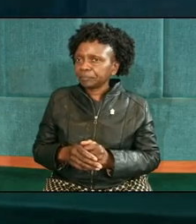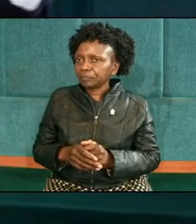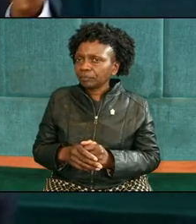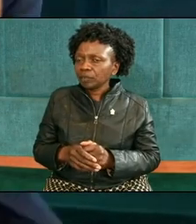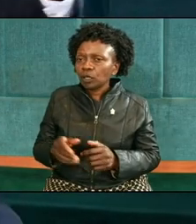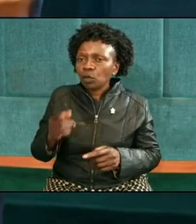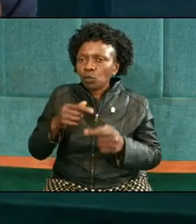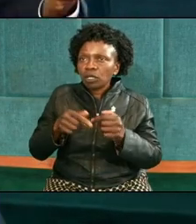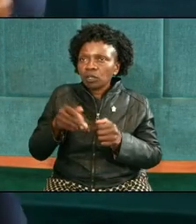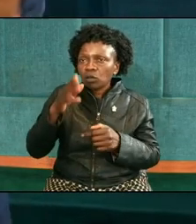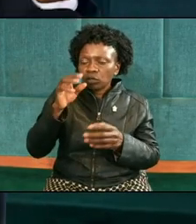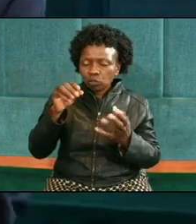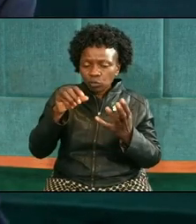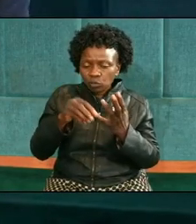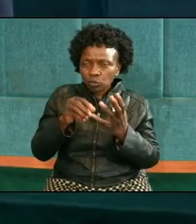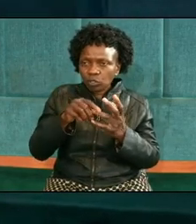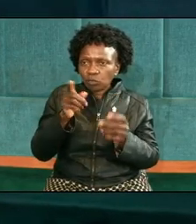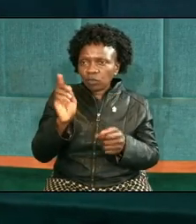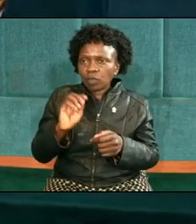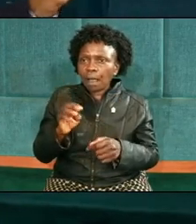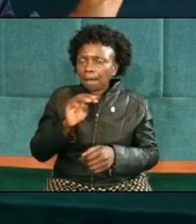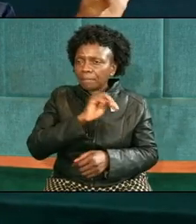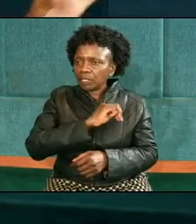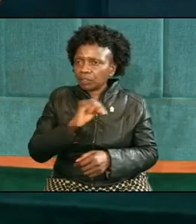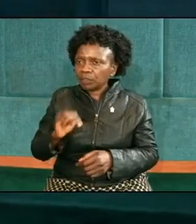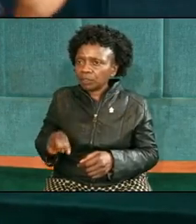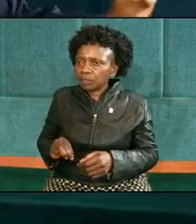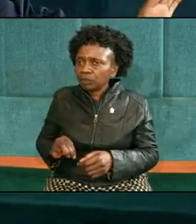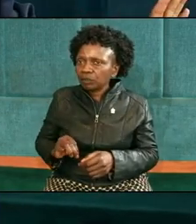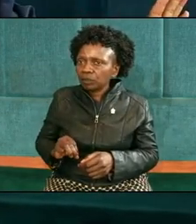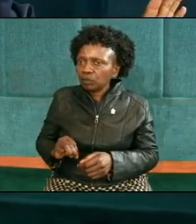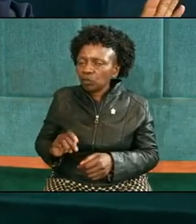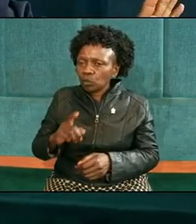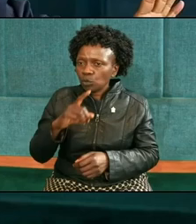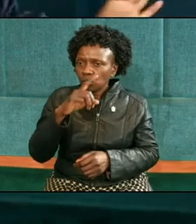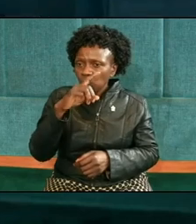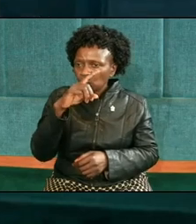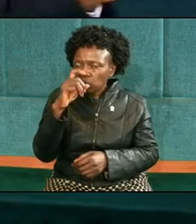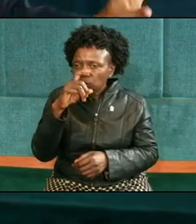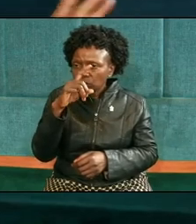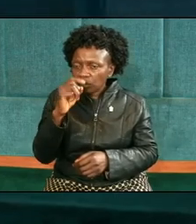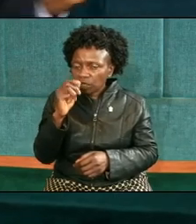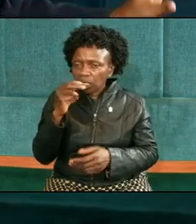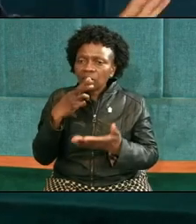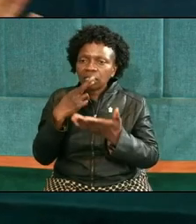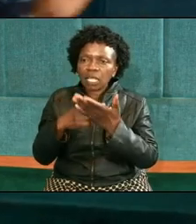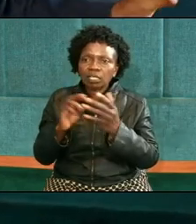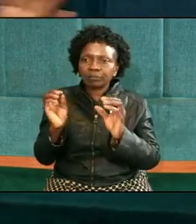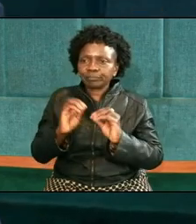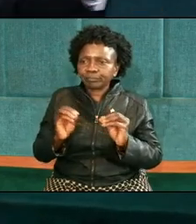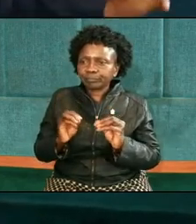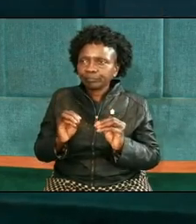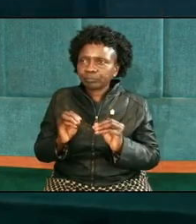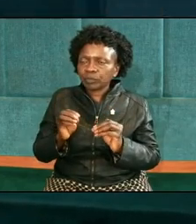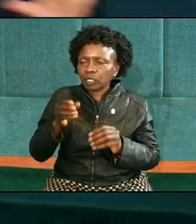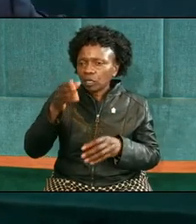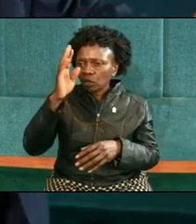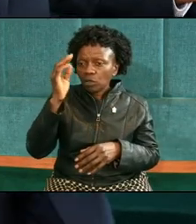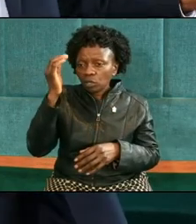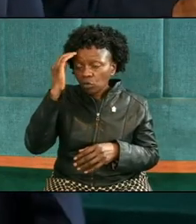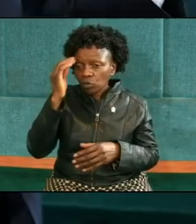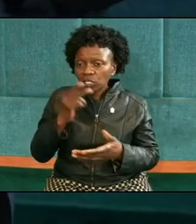you, when God chooses you for a mission, you don't have to worry about the outcome. God already has the outcome put down. Are you with